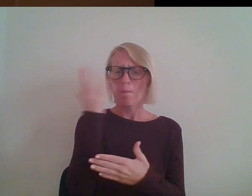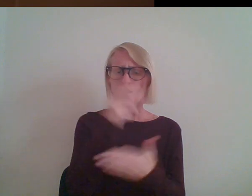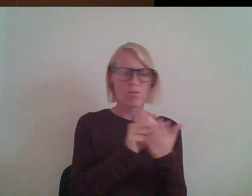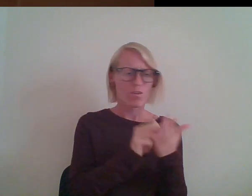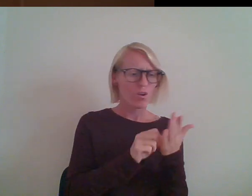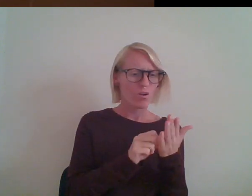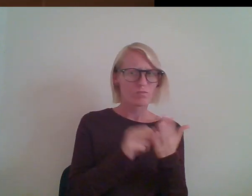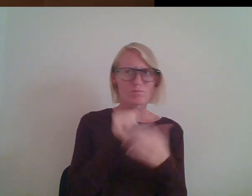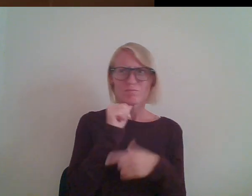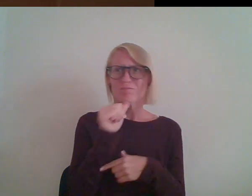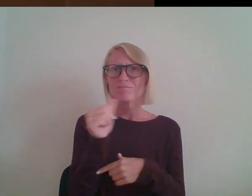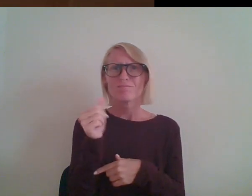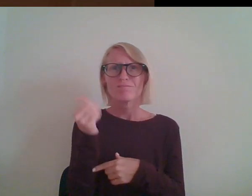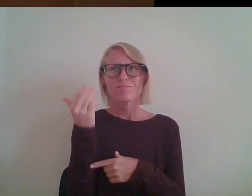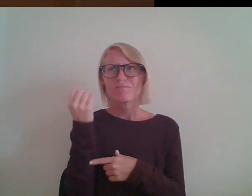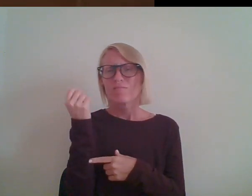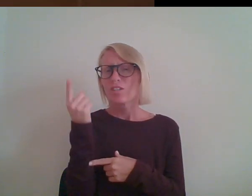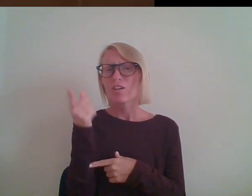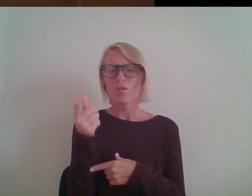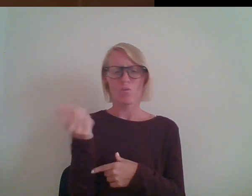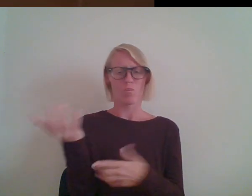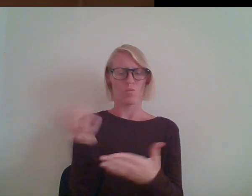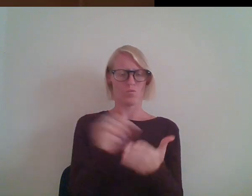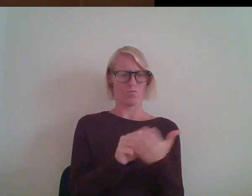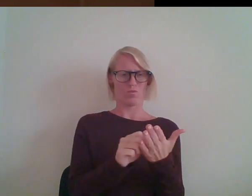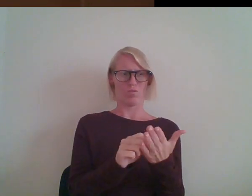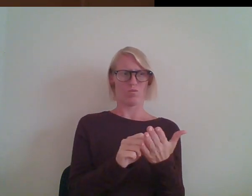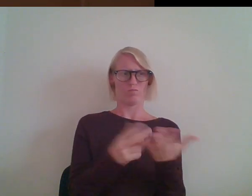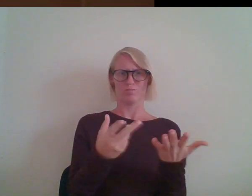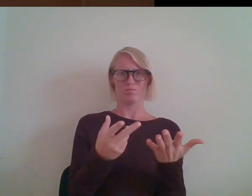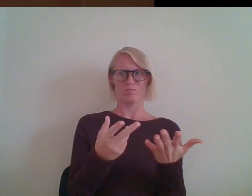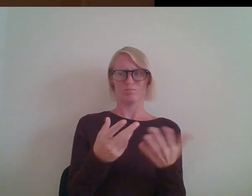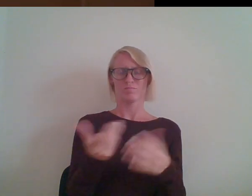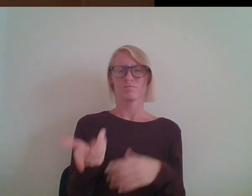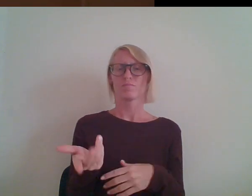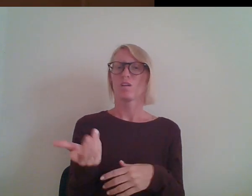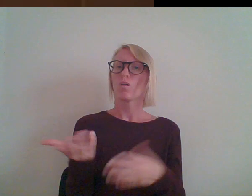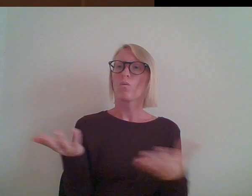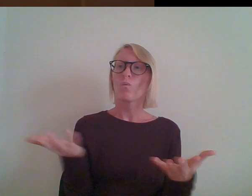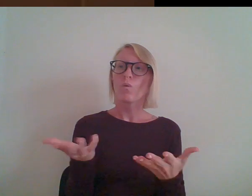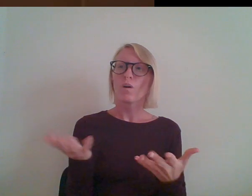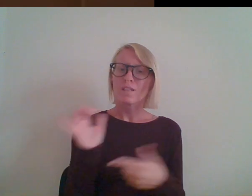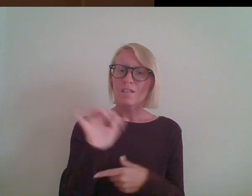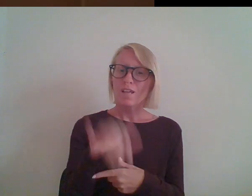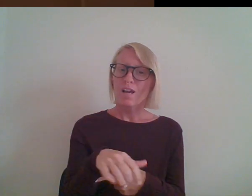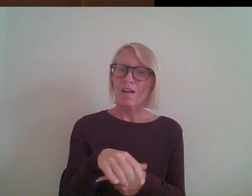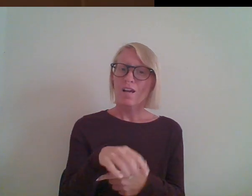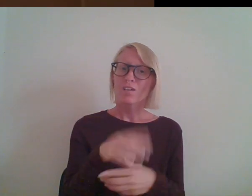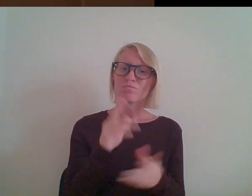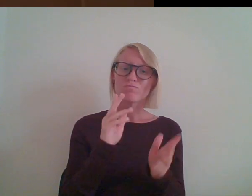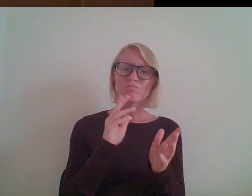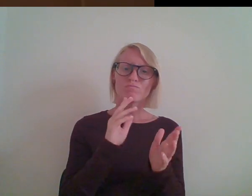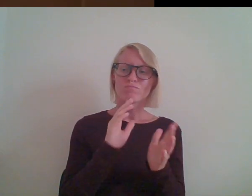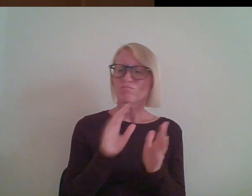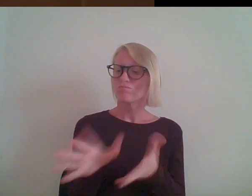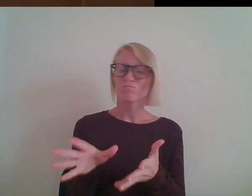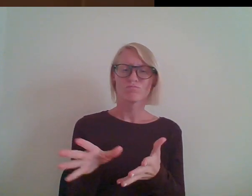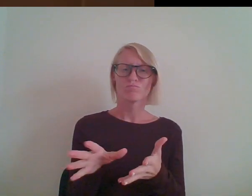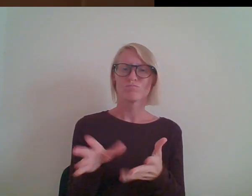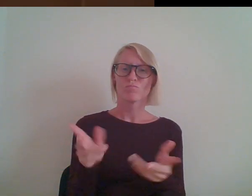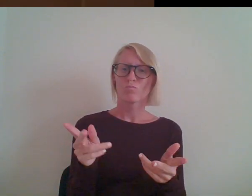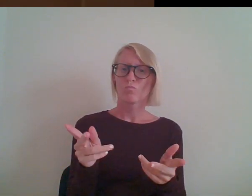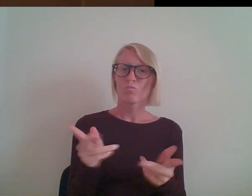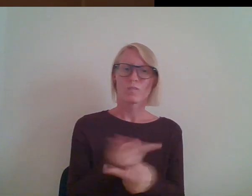home, you don't know what the hell you wrote. It's like, what is this? Okay? Well, that's a wasted note. But if you take the moment right